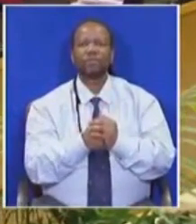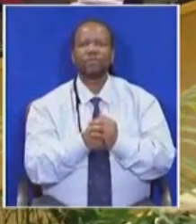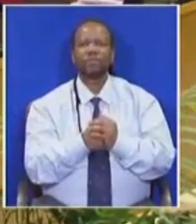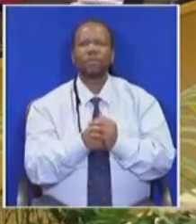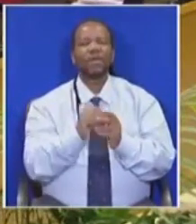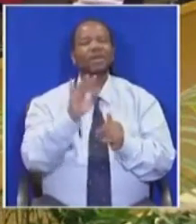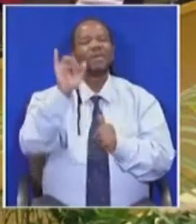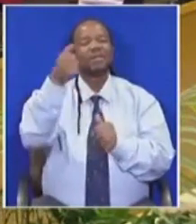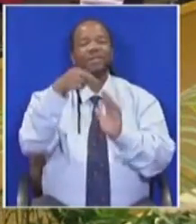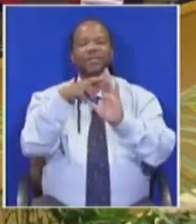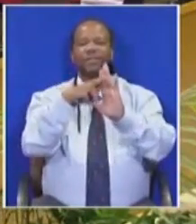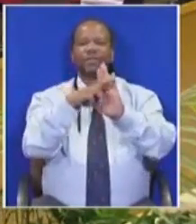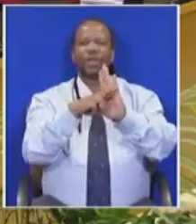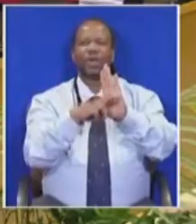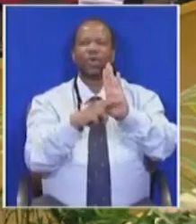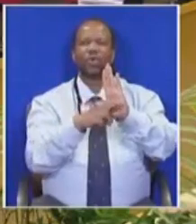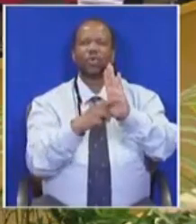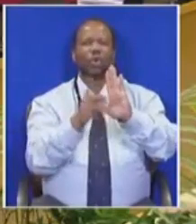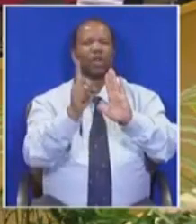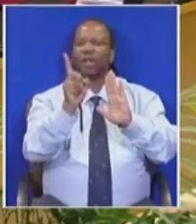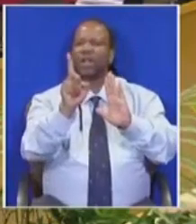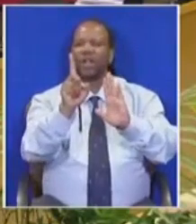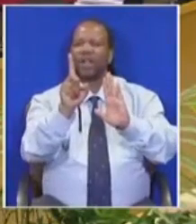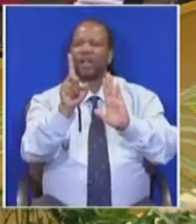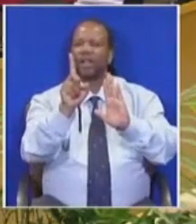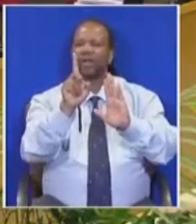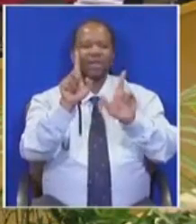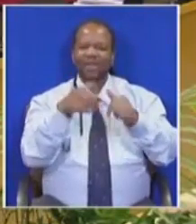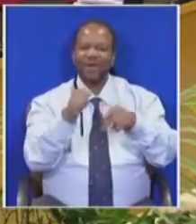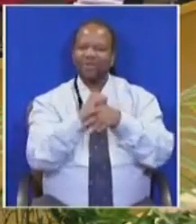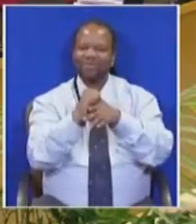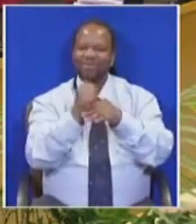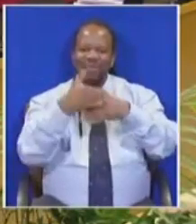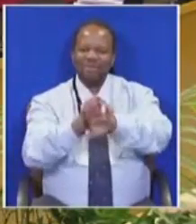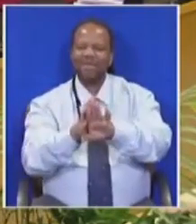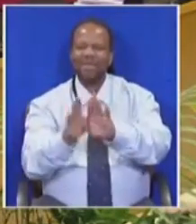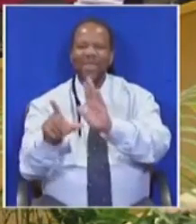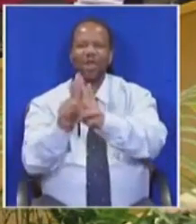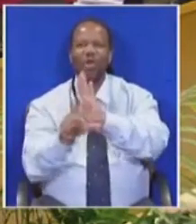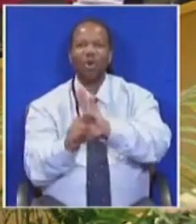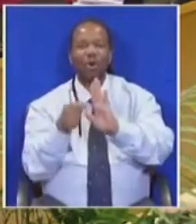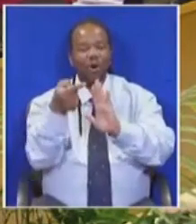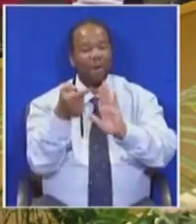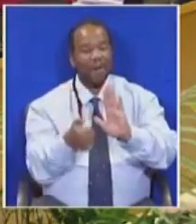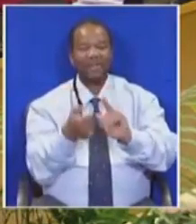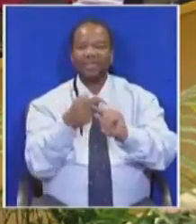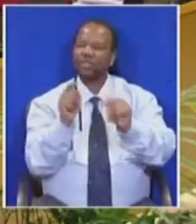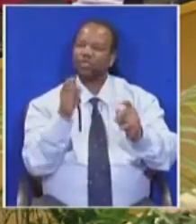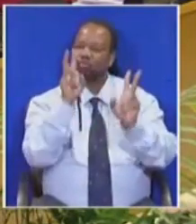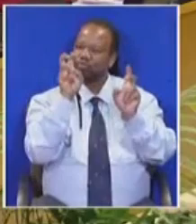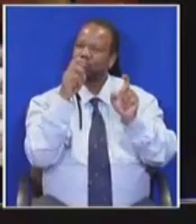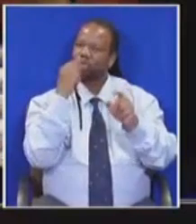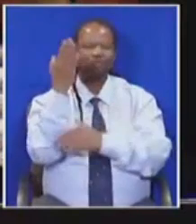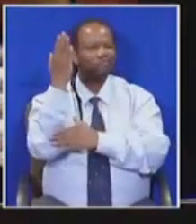terms of the rules, you don't enforce that law in that way. There's a legitimate issue that is being raised here. Honorable. You